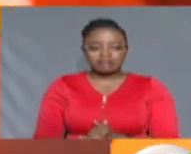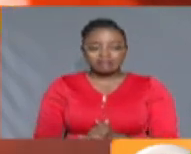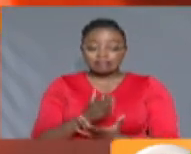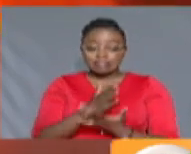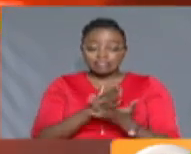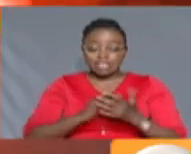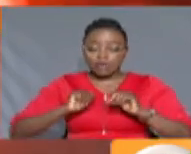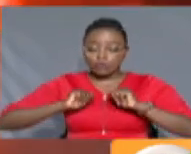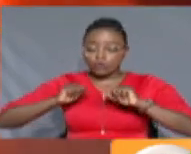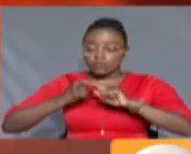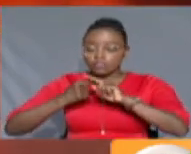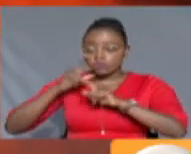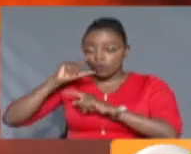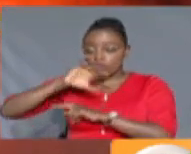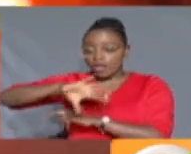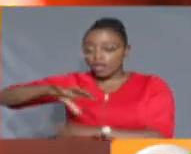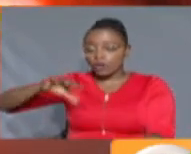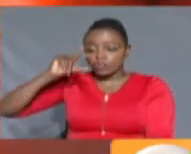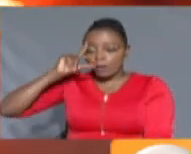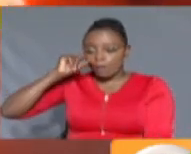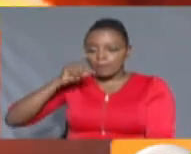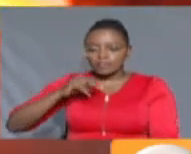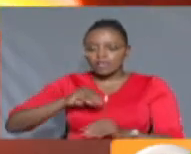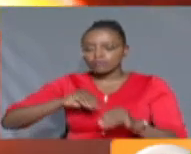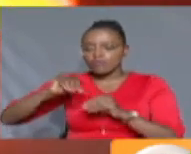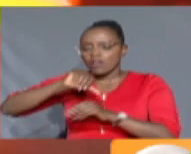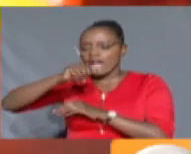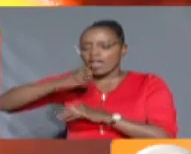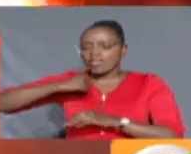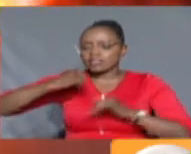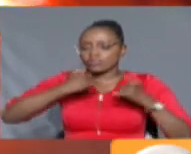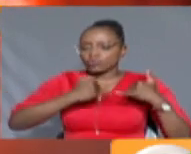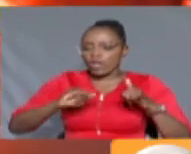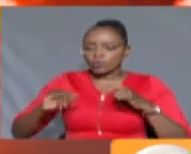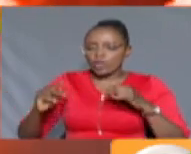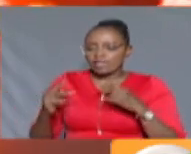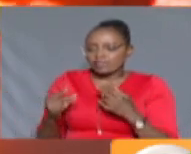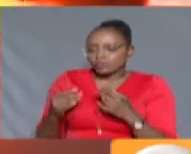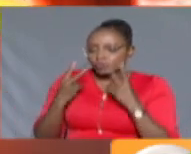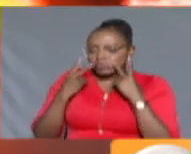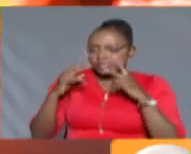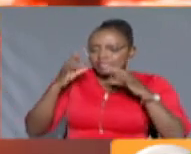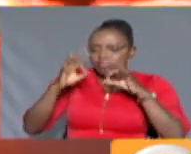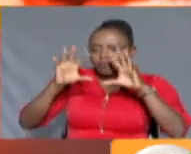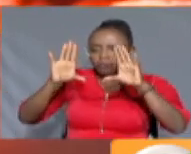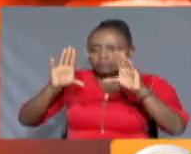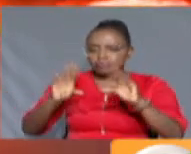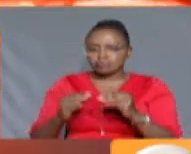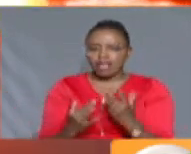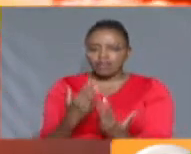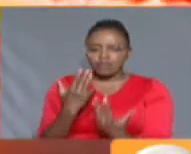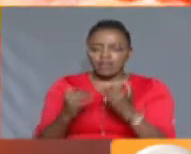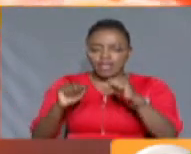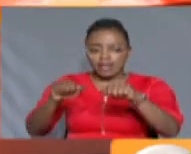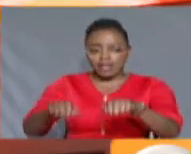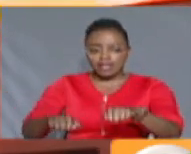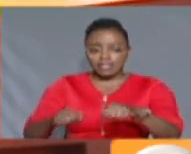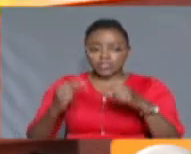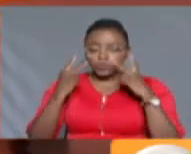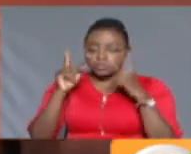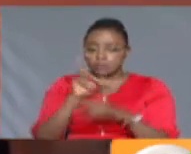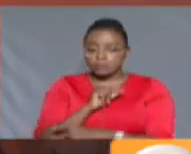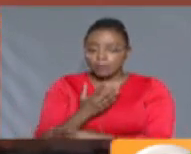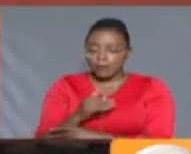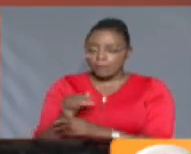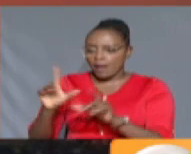officers from the county government of Mombasa moving around to the other side to try and see if they can be able to contain the fire. And as you can see from